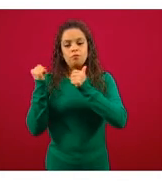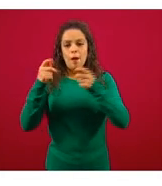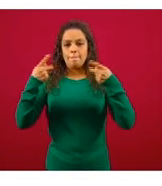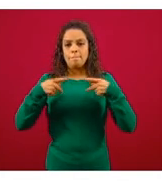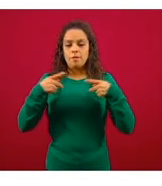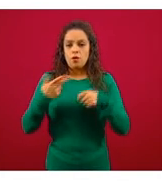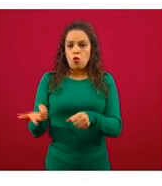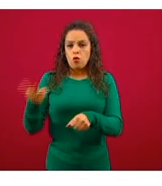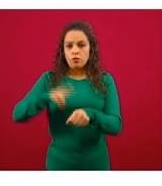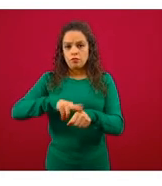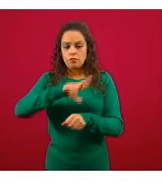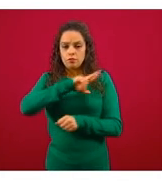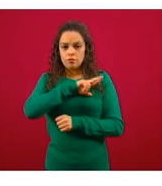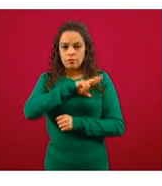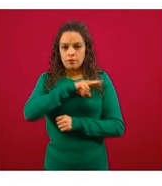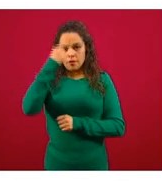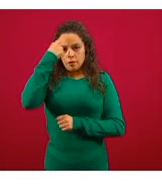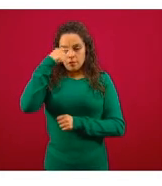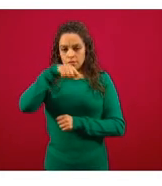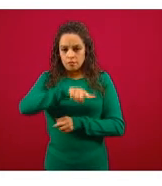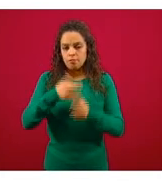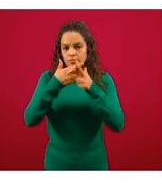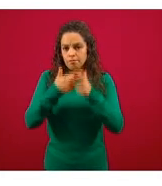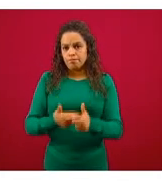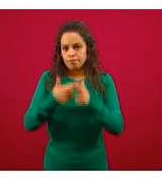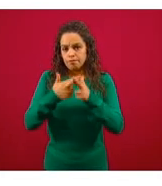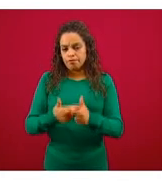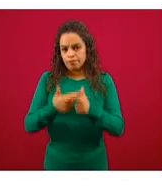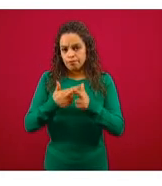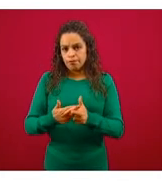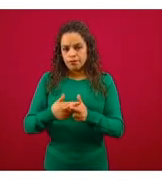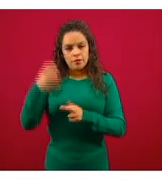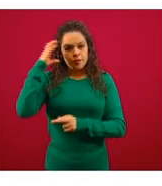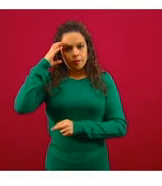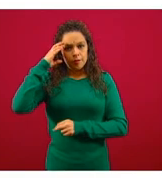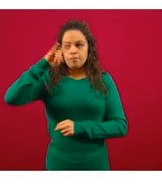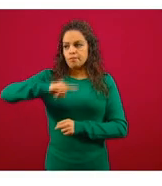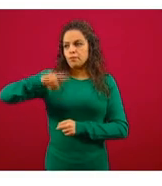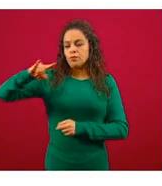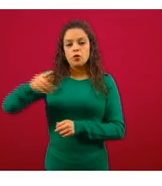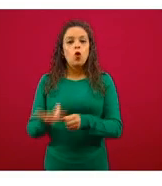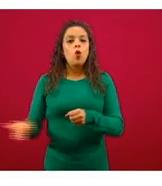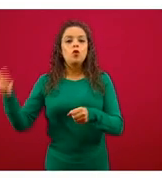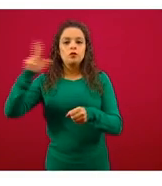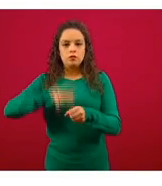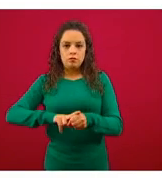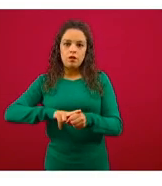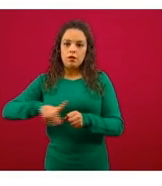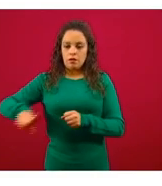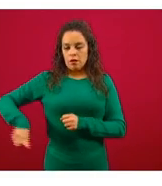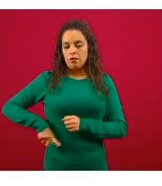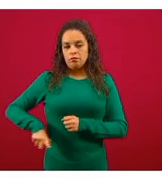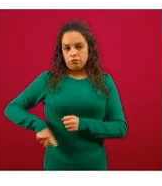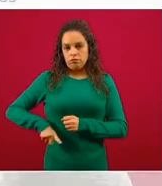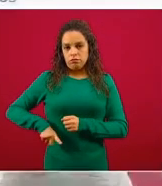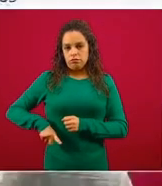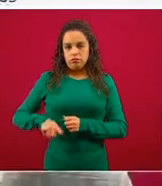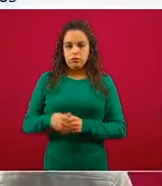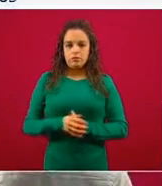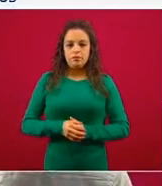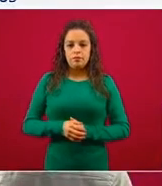to different hospitals that require them. So there was transference of human resources and of